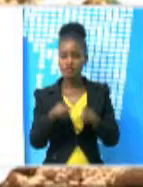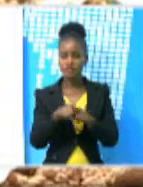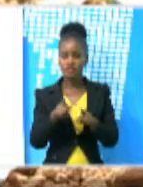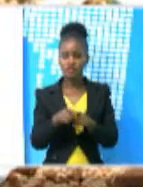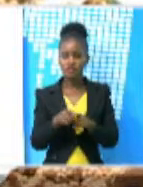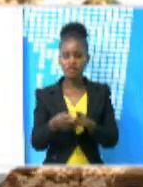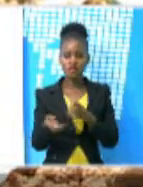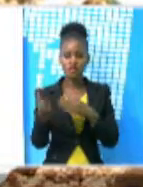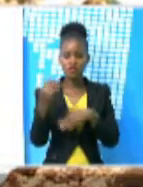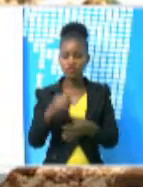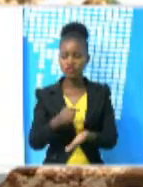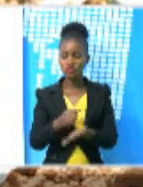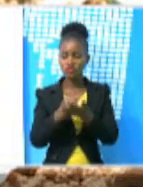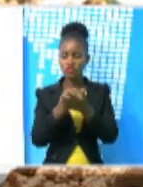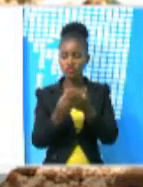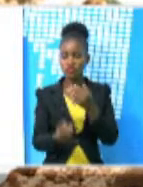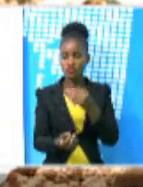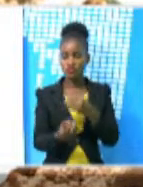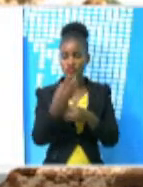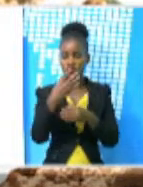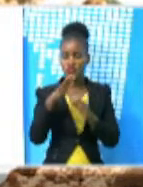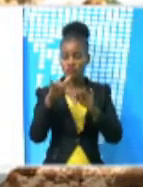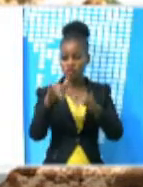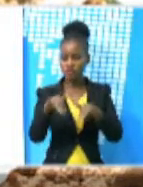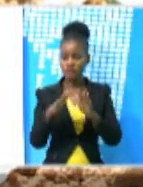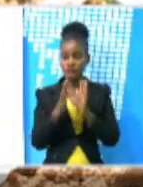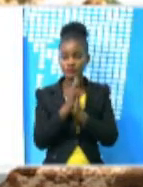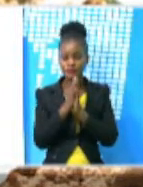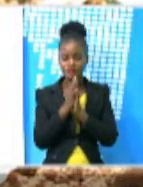will assist in crop production on exhausted land.